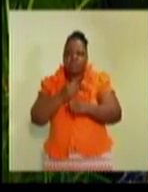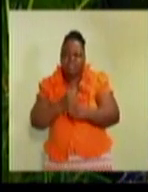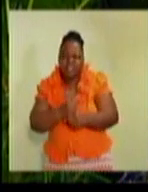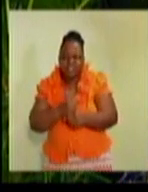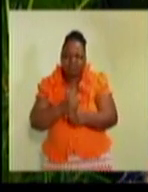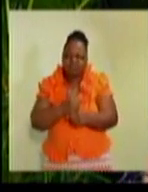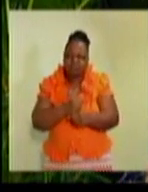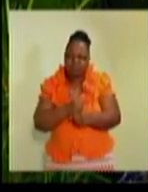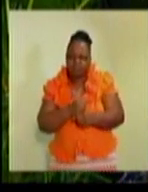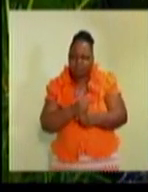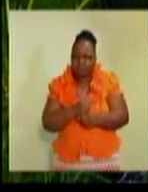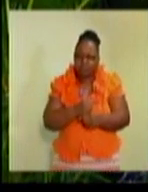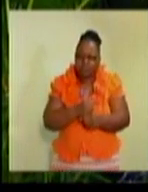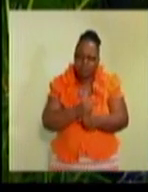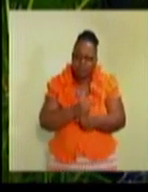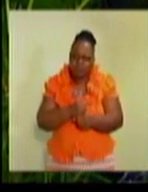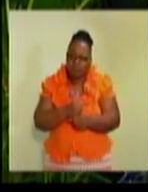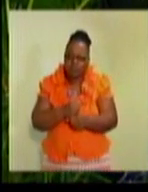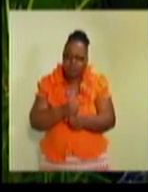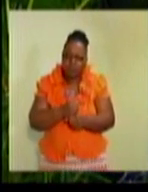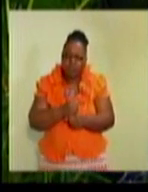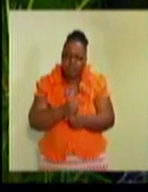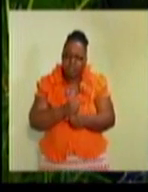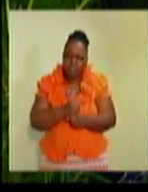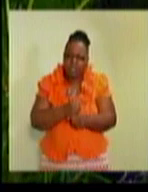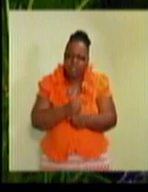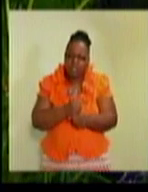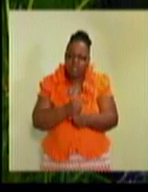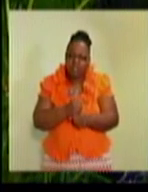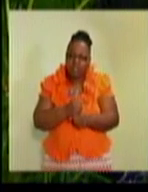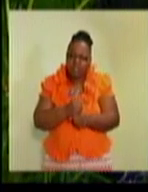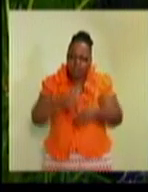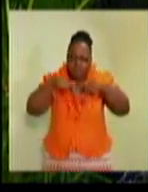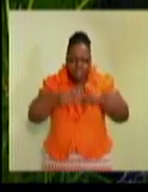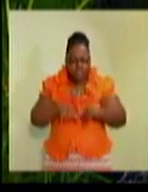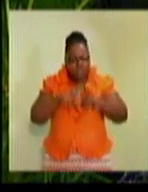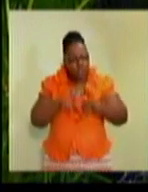such that our developmental momentum on the island will continue apace